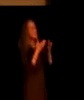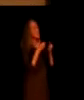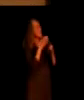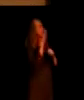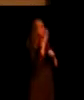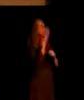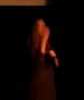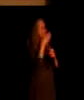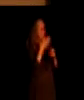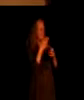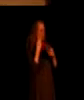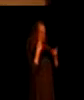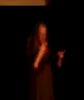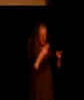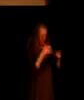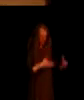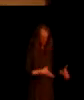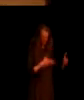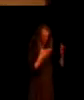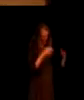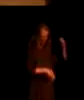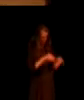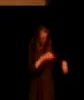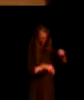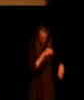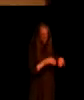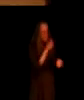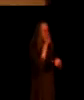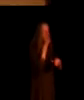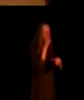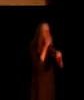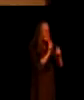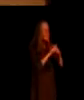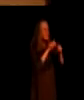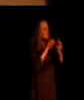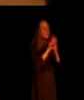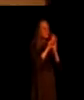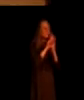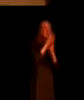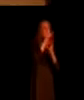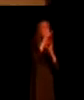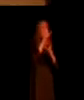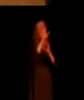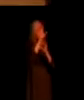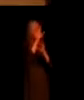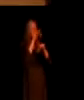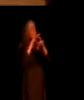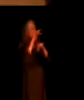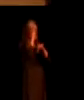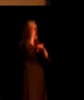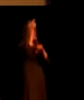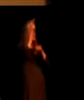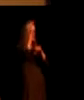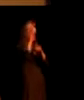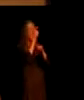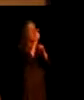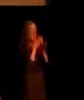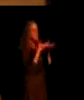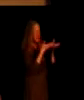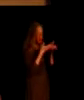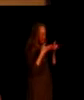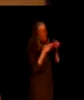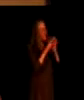and then send them up. And so Cape Canaveral can't wait for manned spaceflight to start